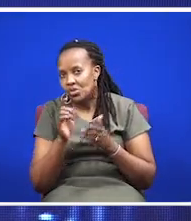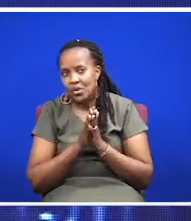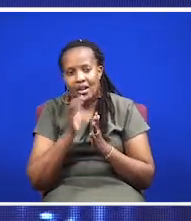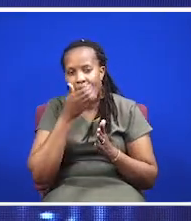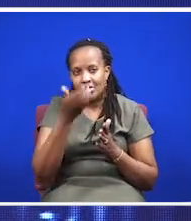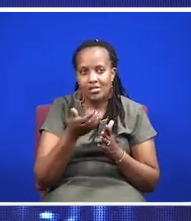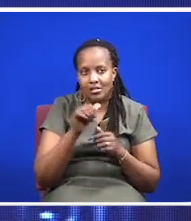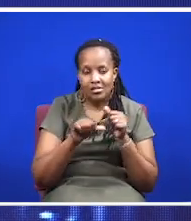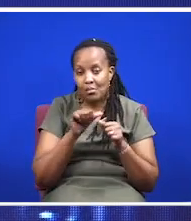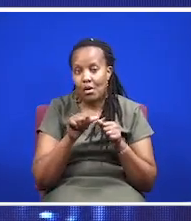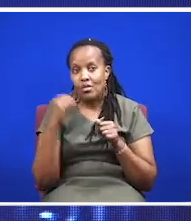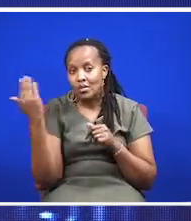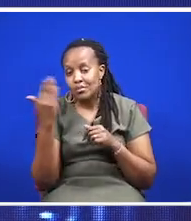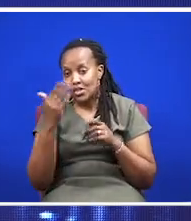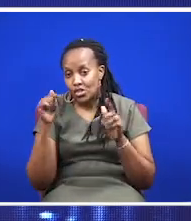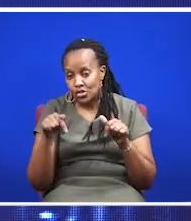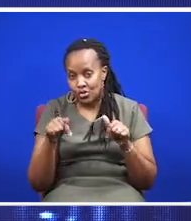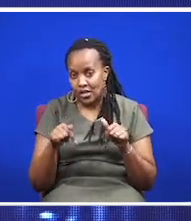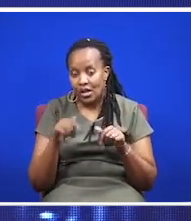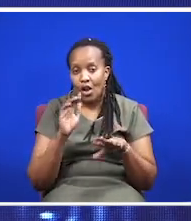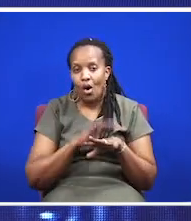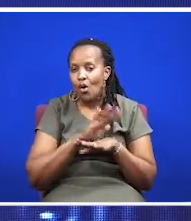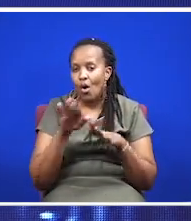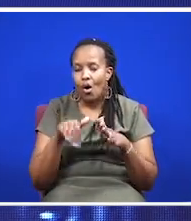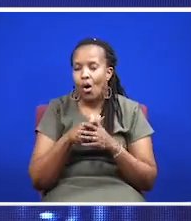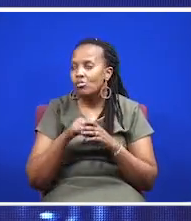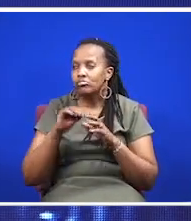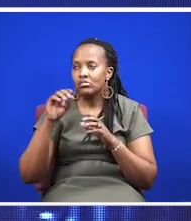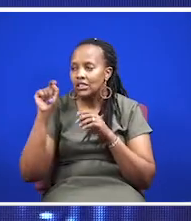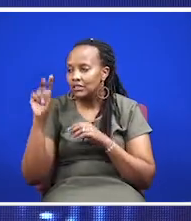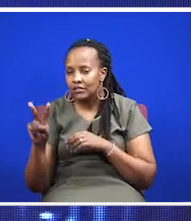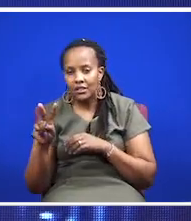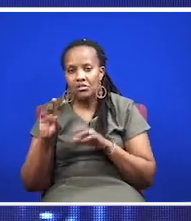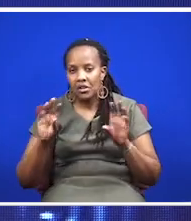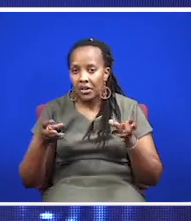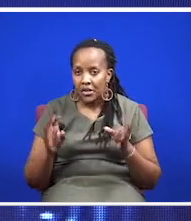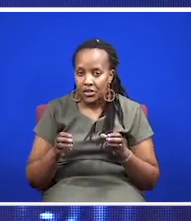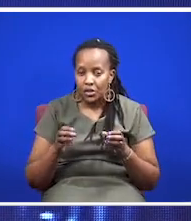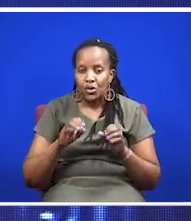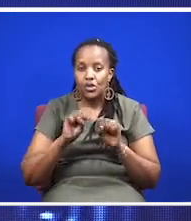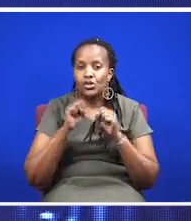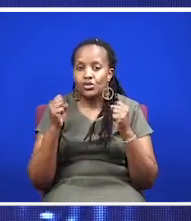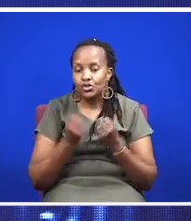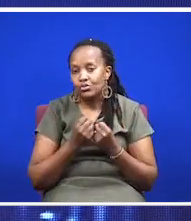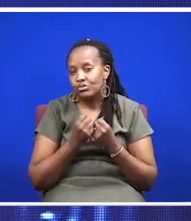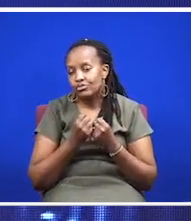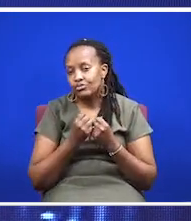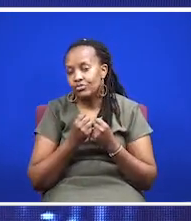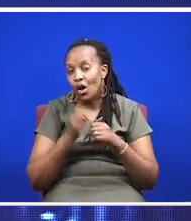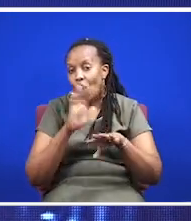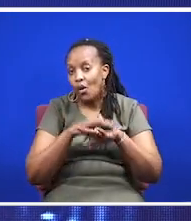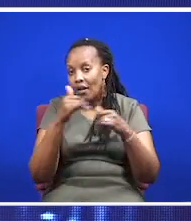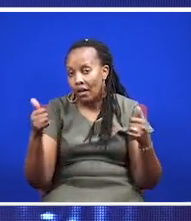you can catch us on Hope FM, Hope TV, and on our Sitem Church online social media platform. Reverend Carita will be there to answer